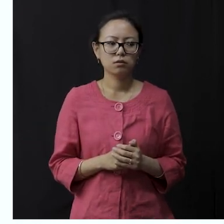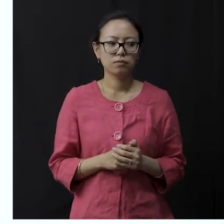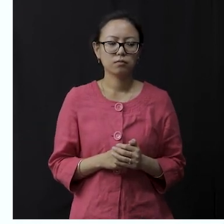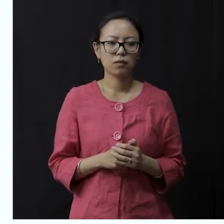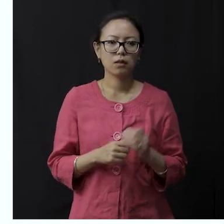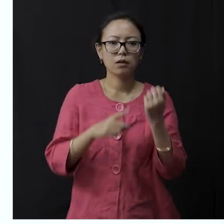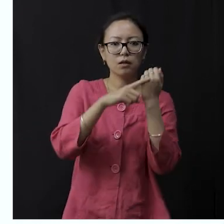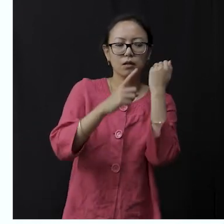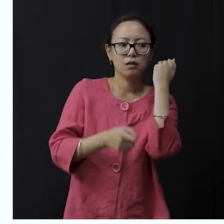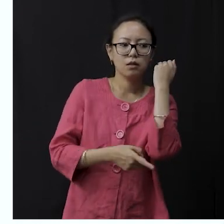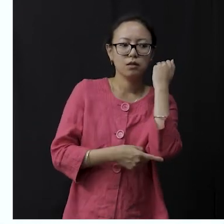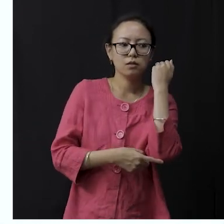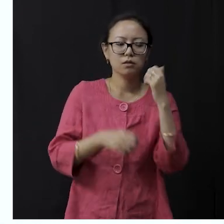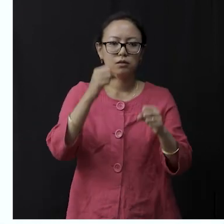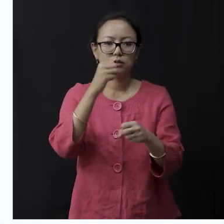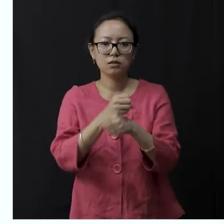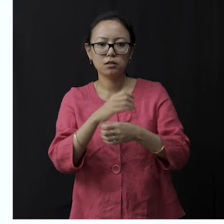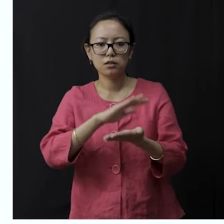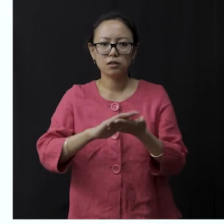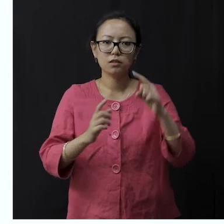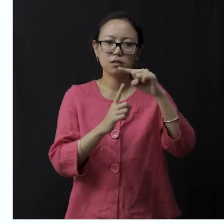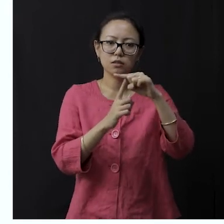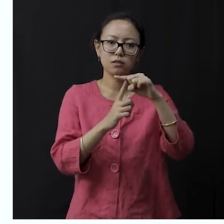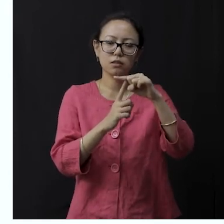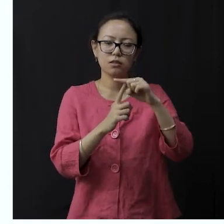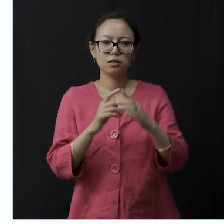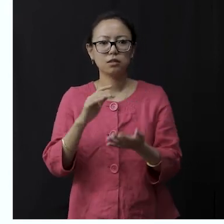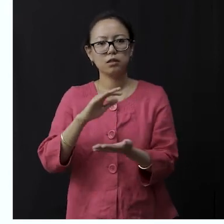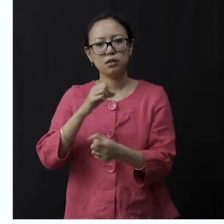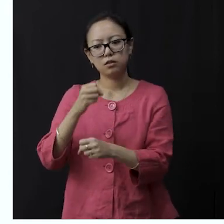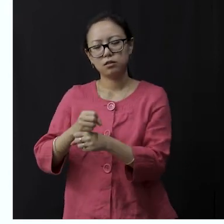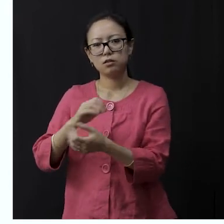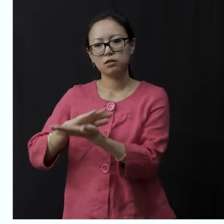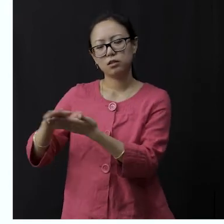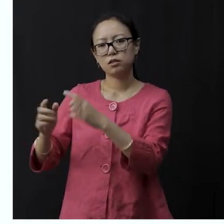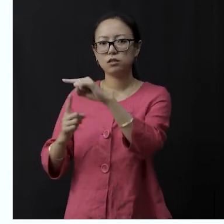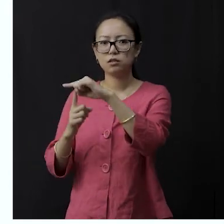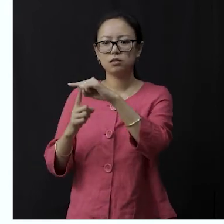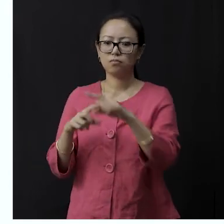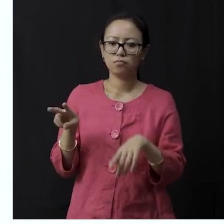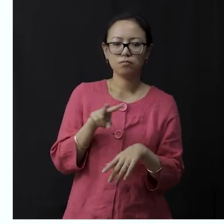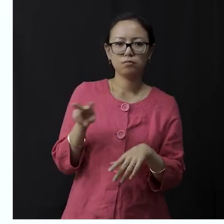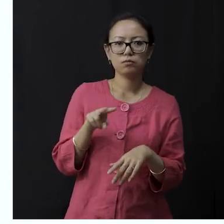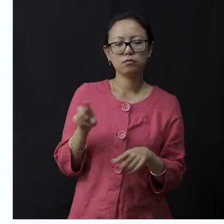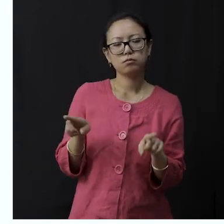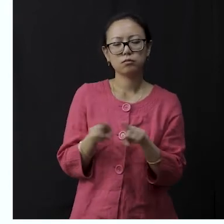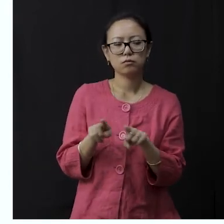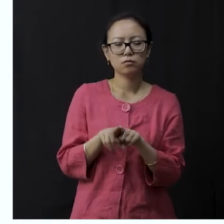it also ends with IGHT, right? So, they are pronounced as